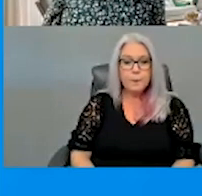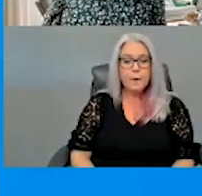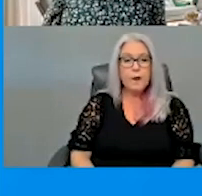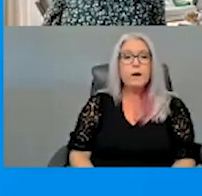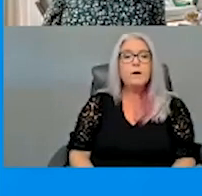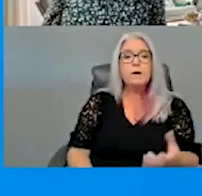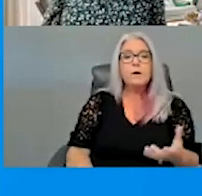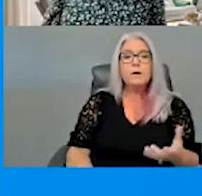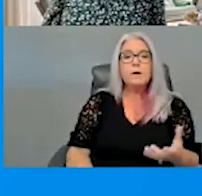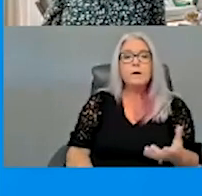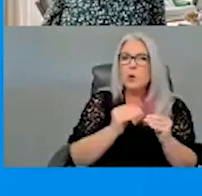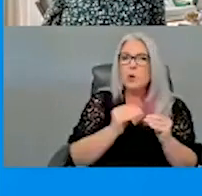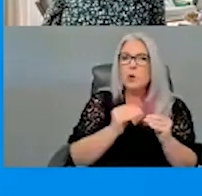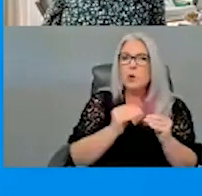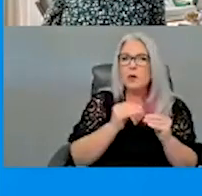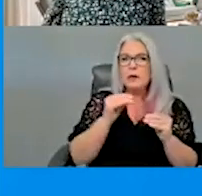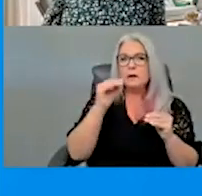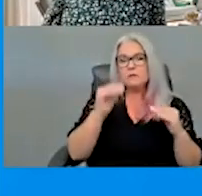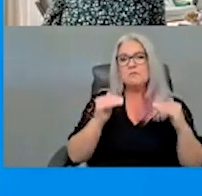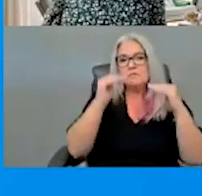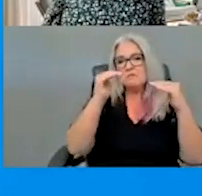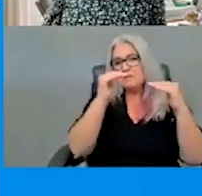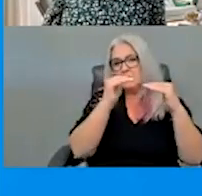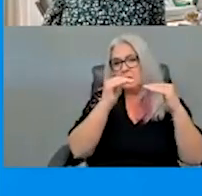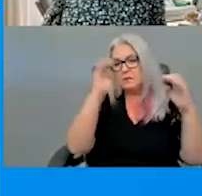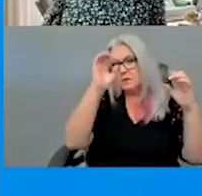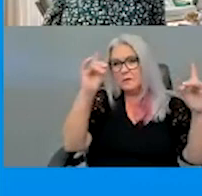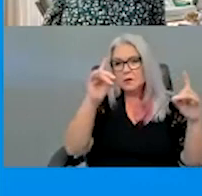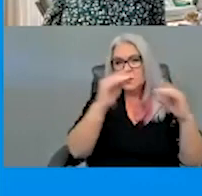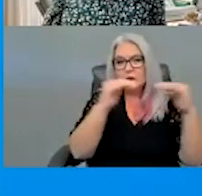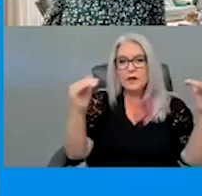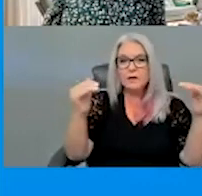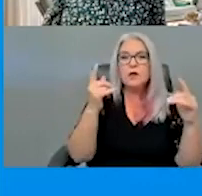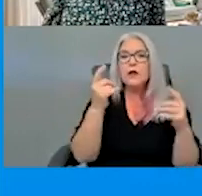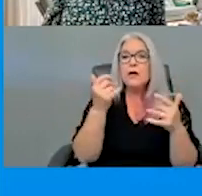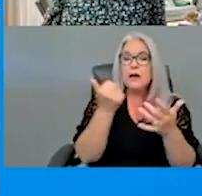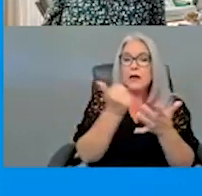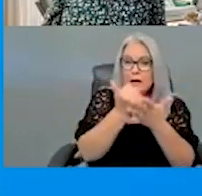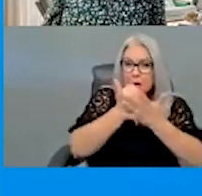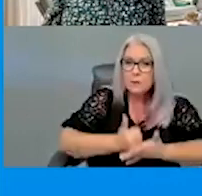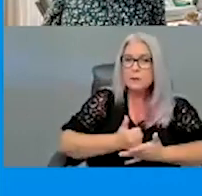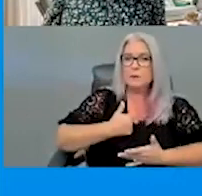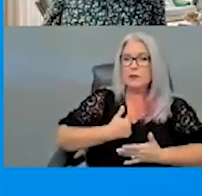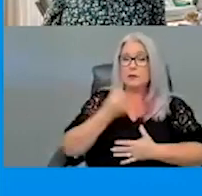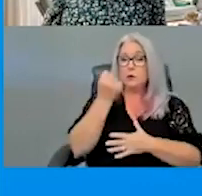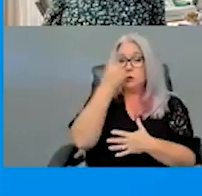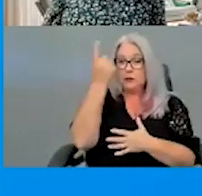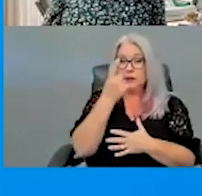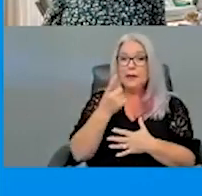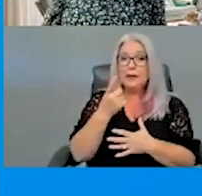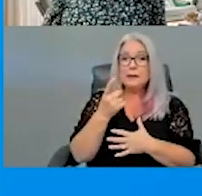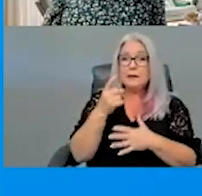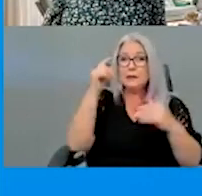my work and that I think helps me understand the way that ableism is connected to other isms